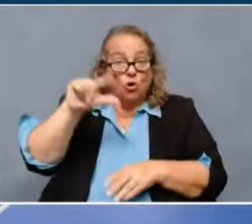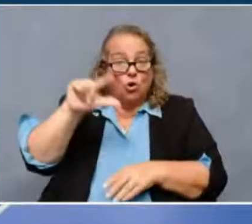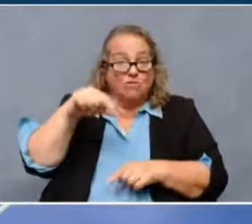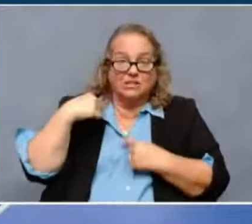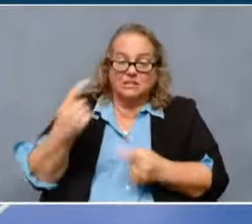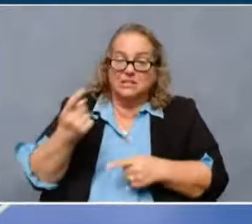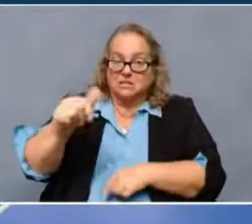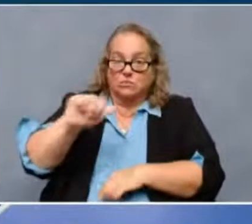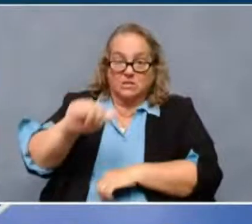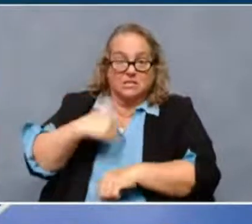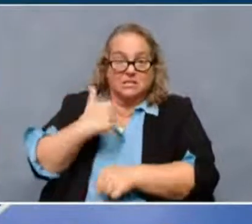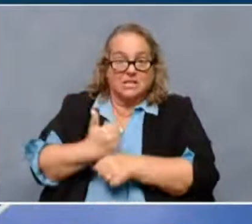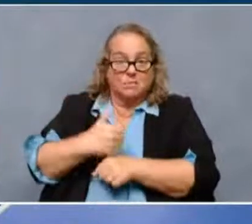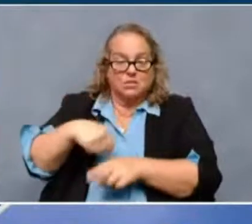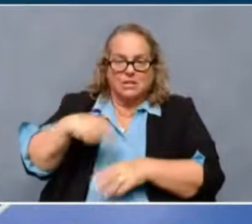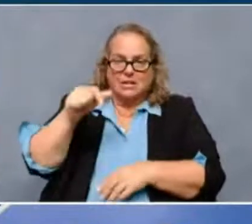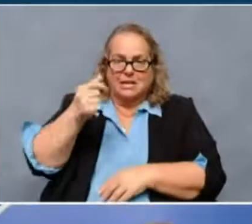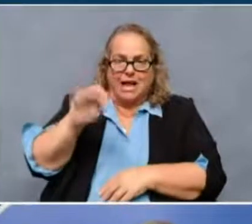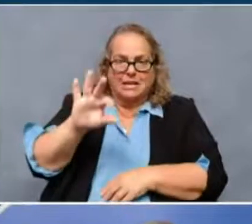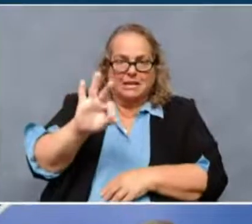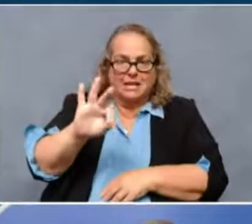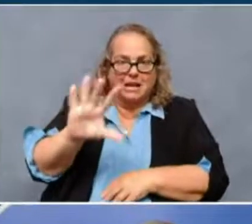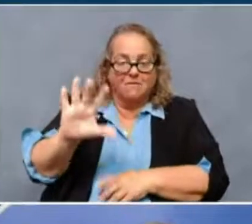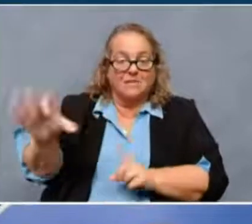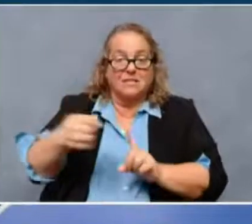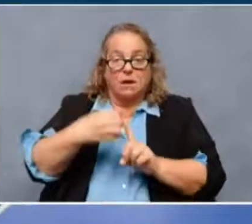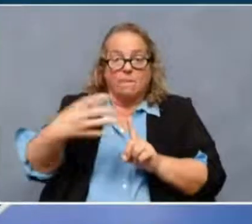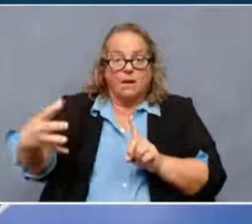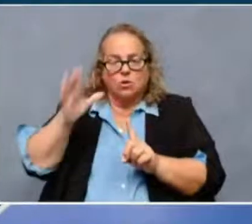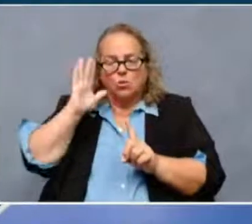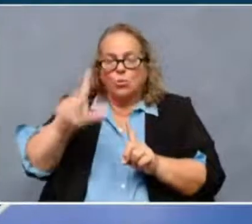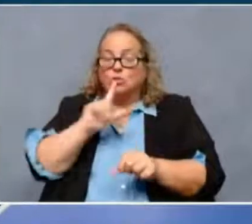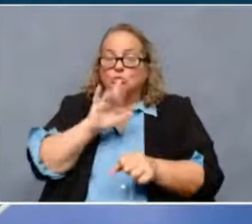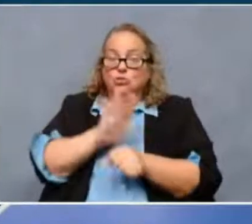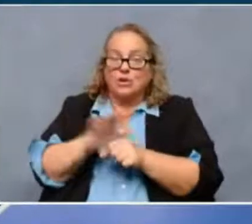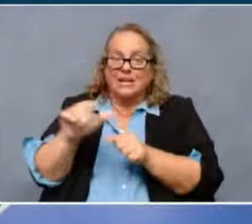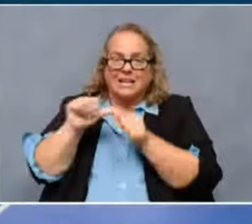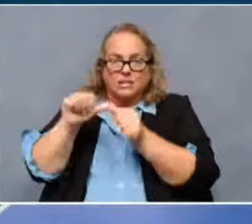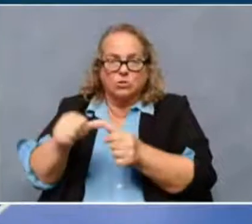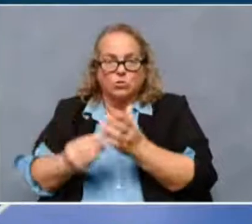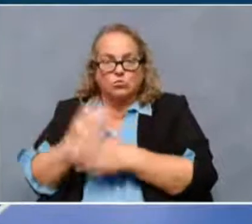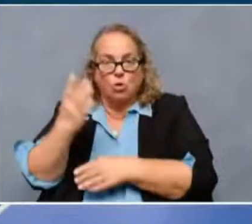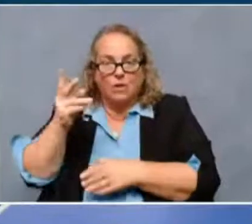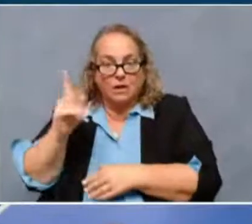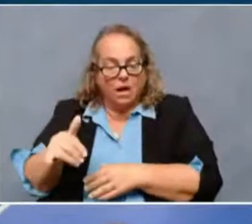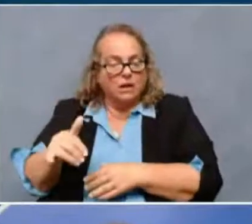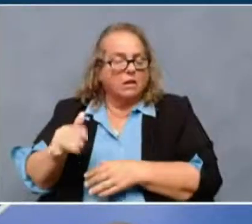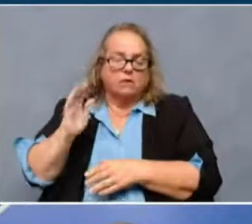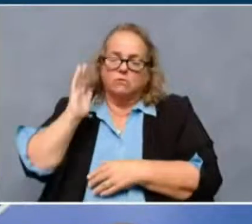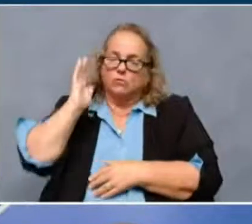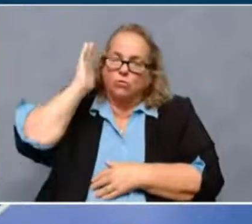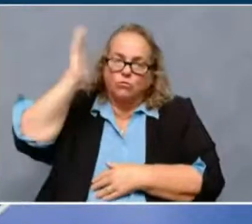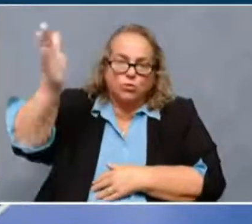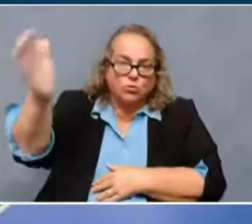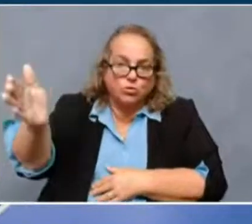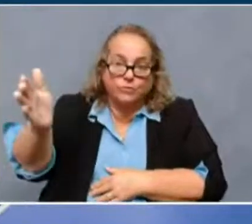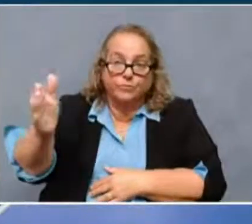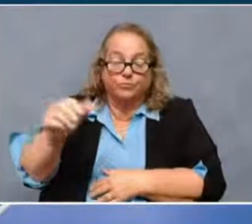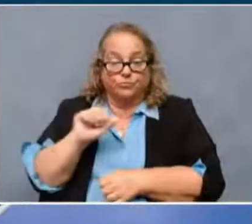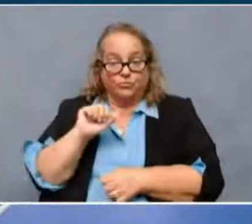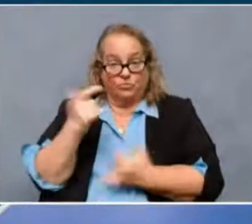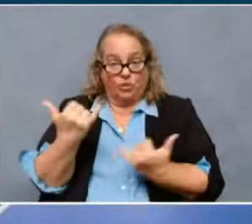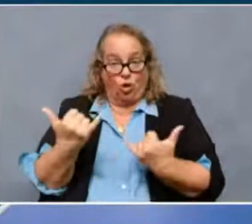1995, and the expansion will ensure it continues to grow in Kentucky well into the future. They currently employ over 200